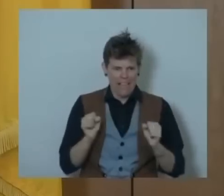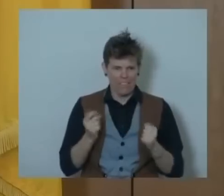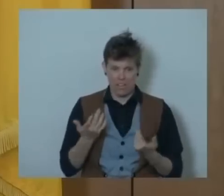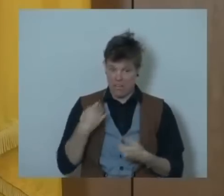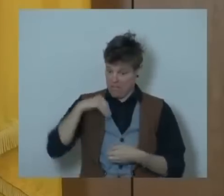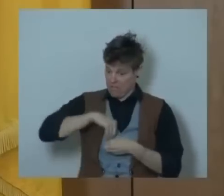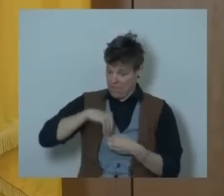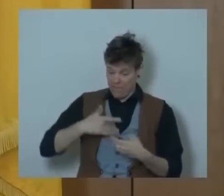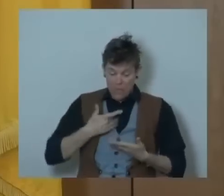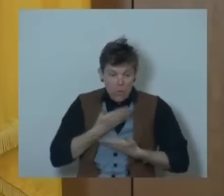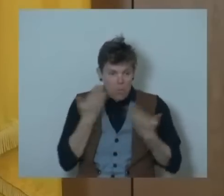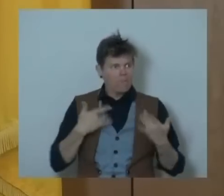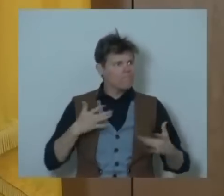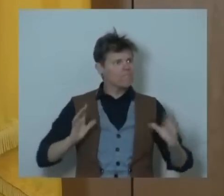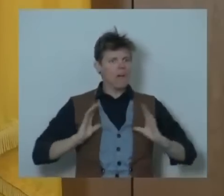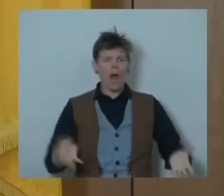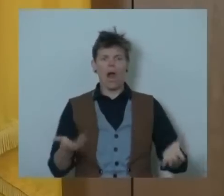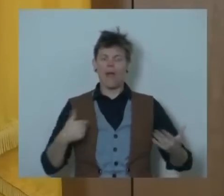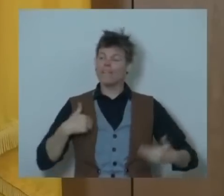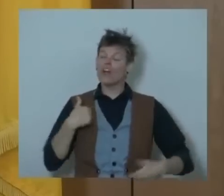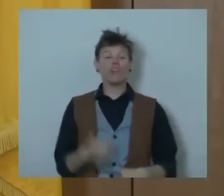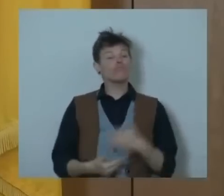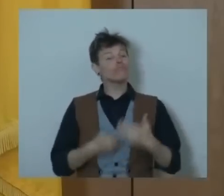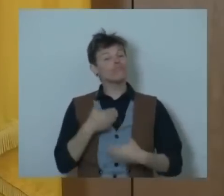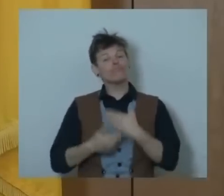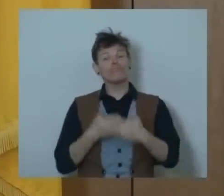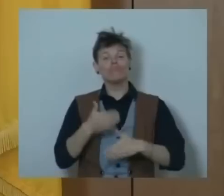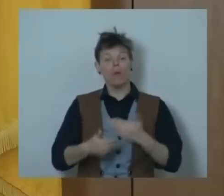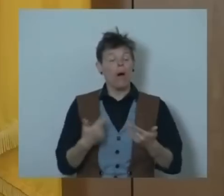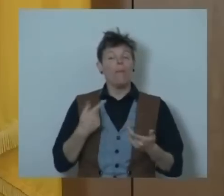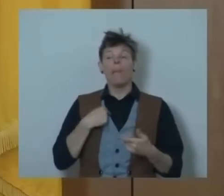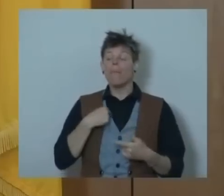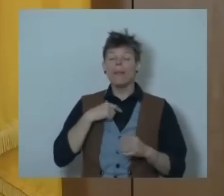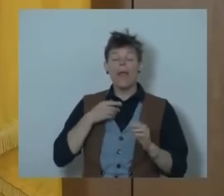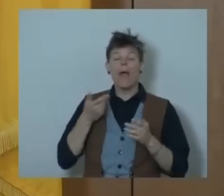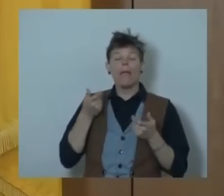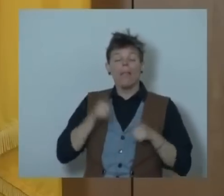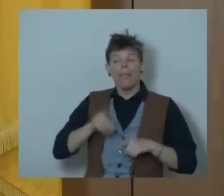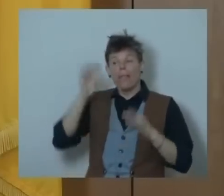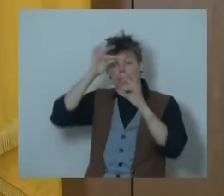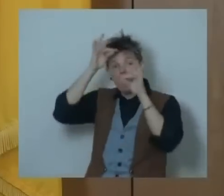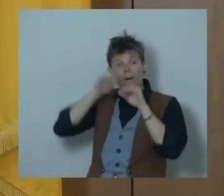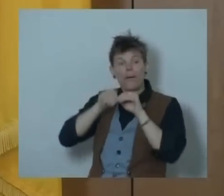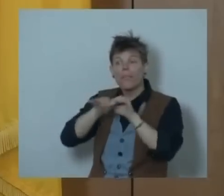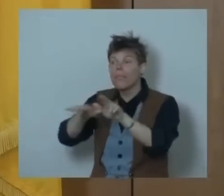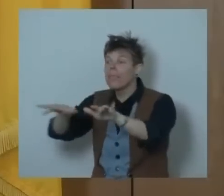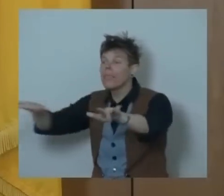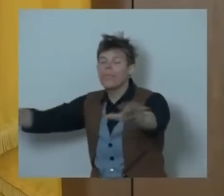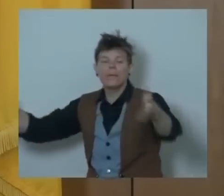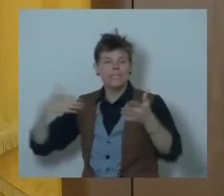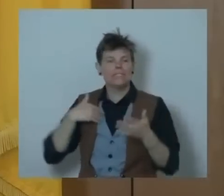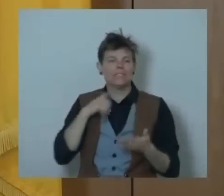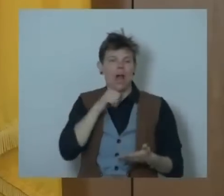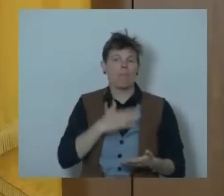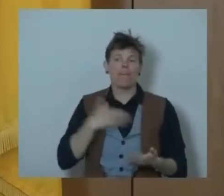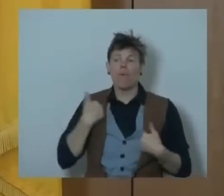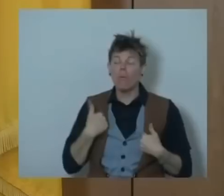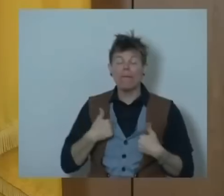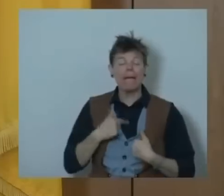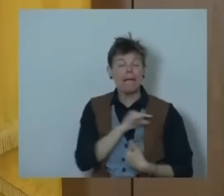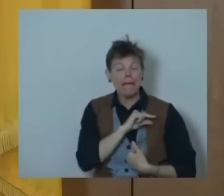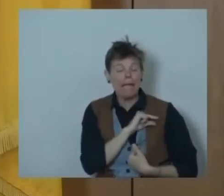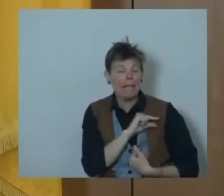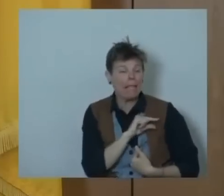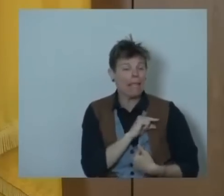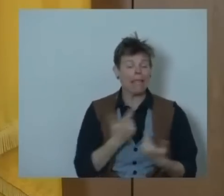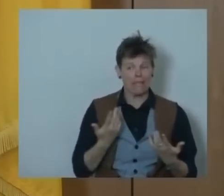fact, you've just spread that to all those populations unwittingly. And I'll tell you, people feel real guilt. I mean, that is a terrible thing